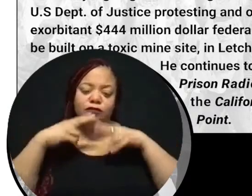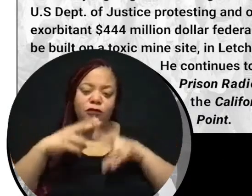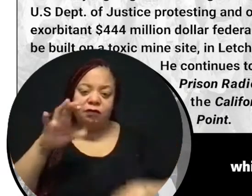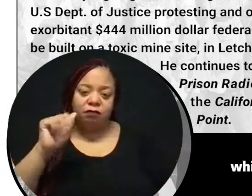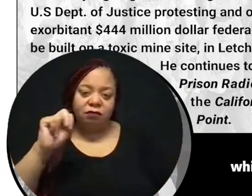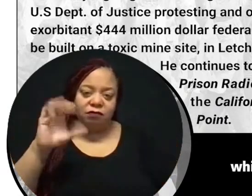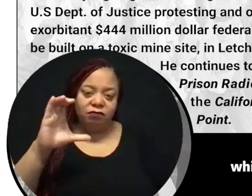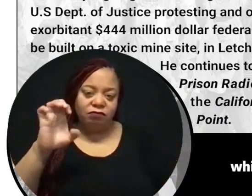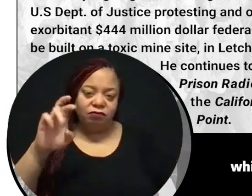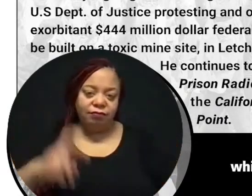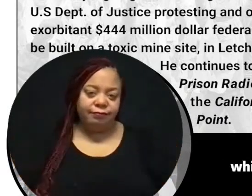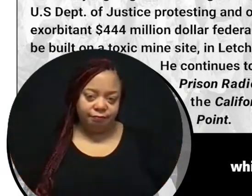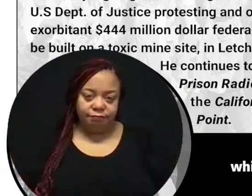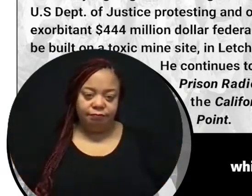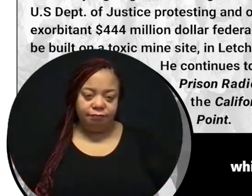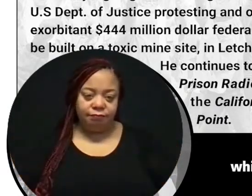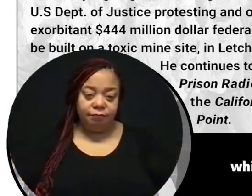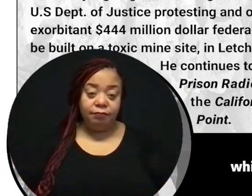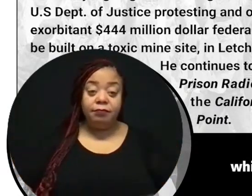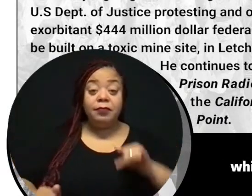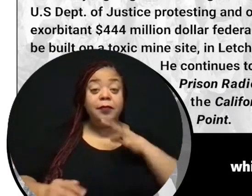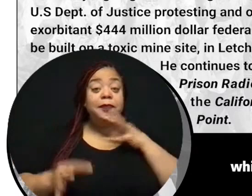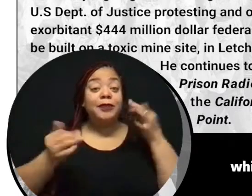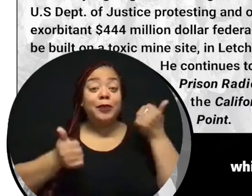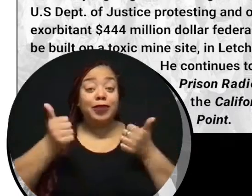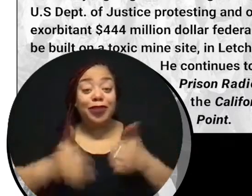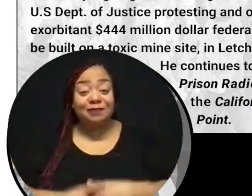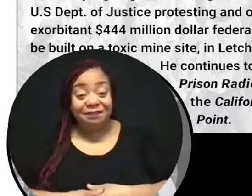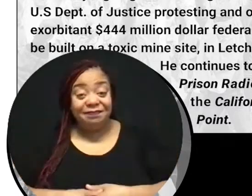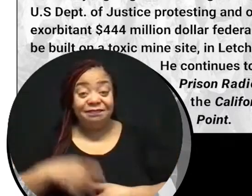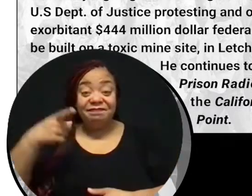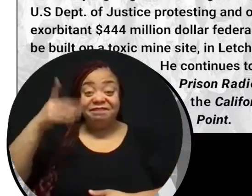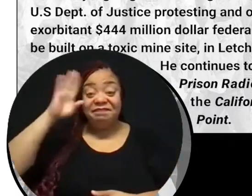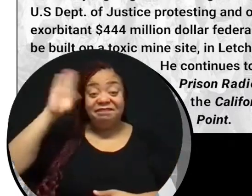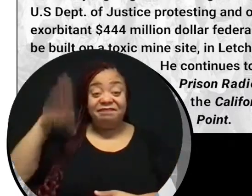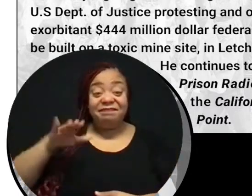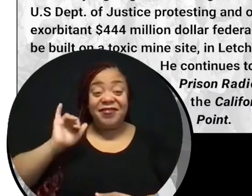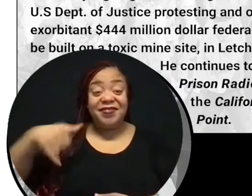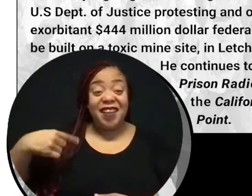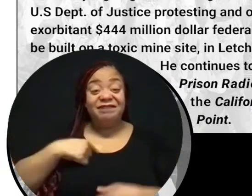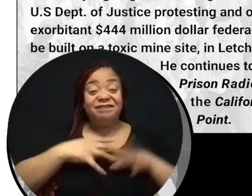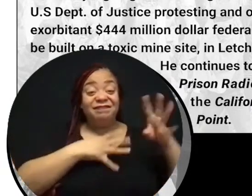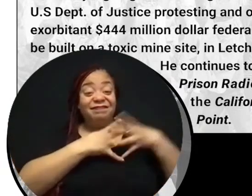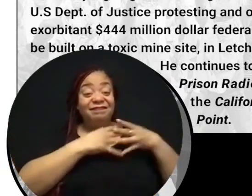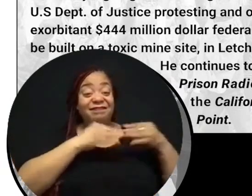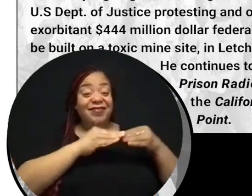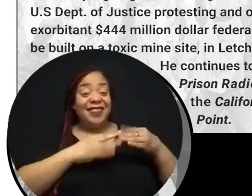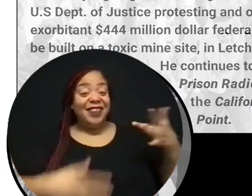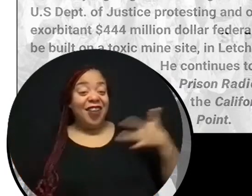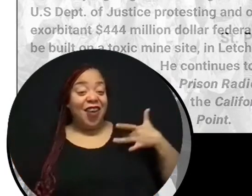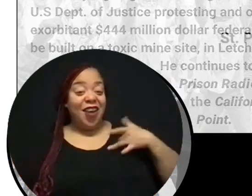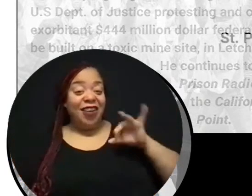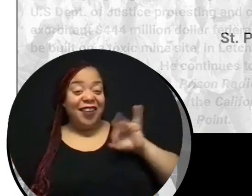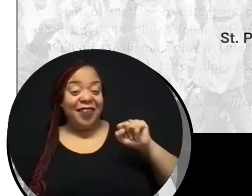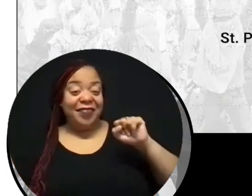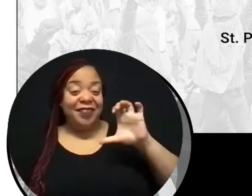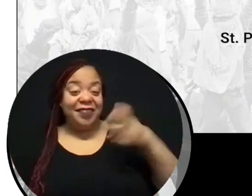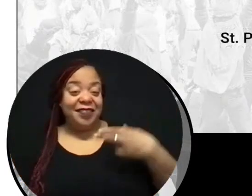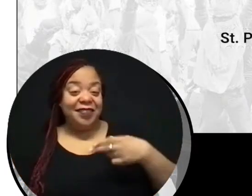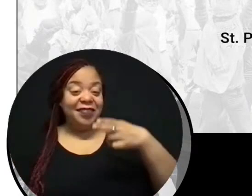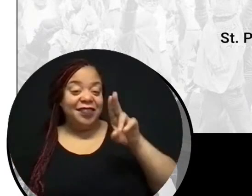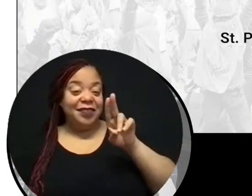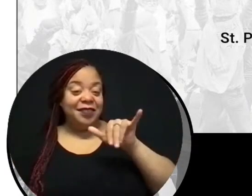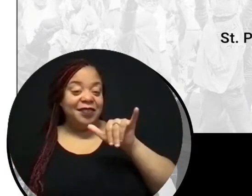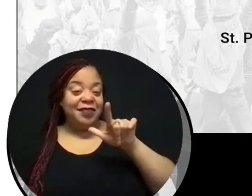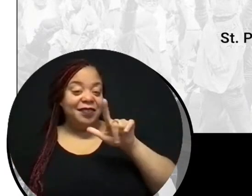County, Pennsylvania, which is considered the #1 highest rate of cancer clusters in the nation, surrounded by